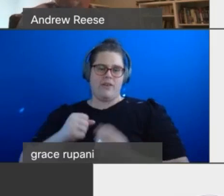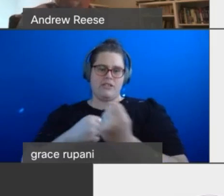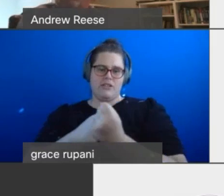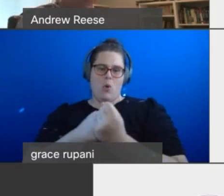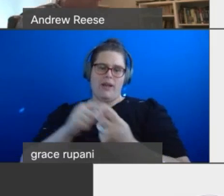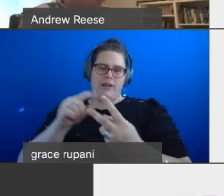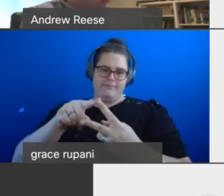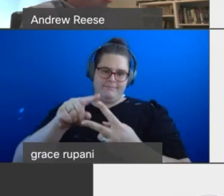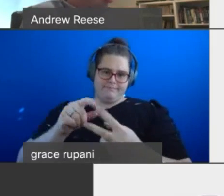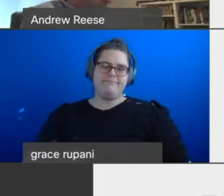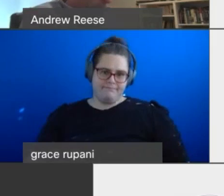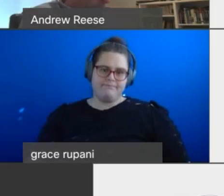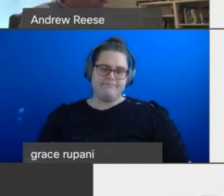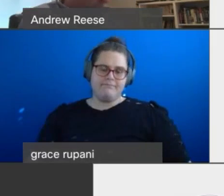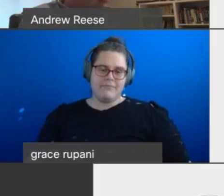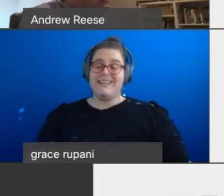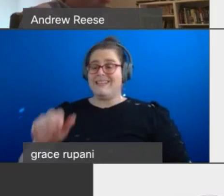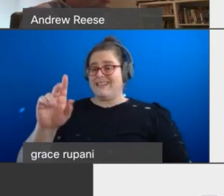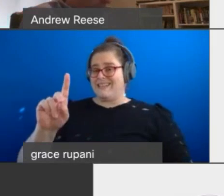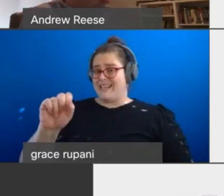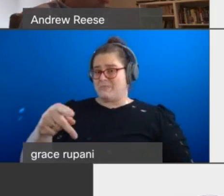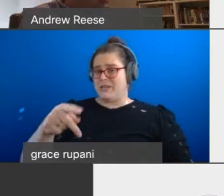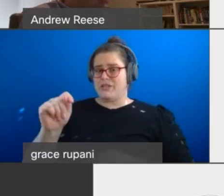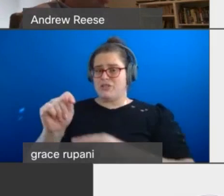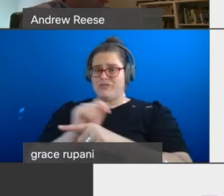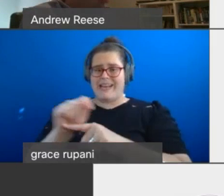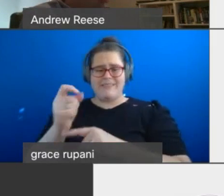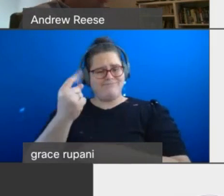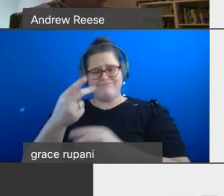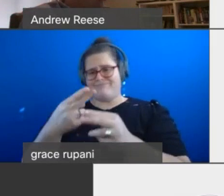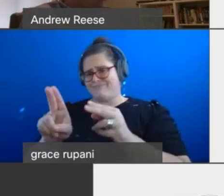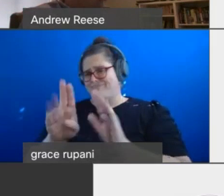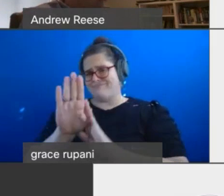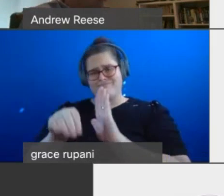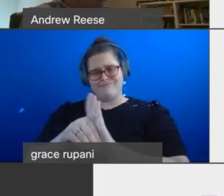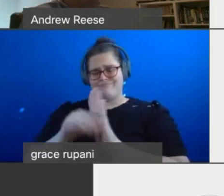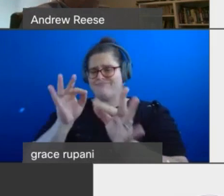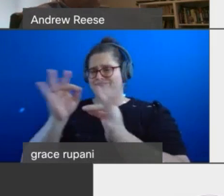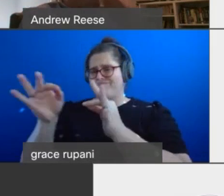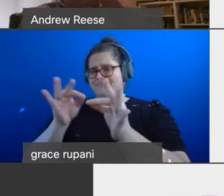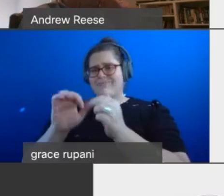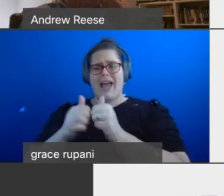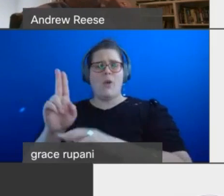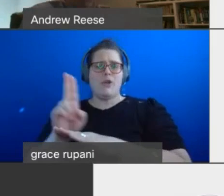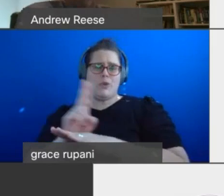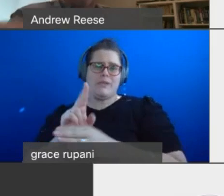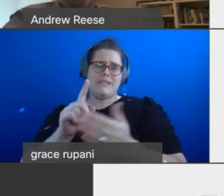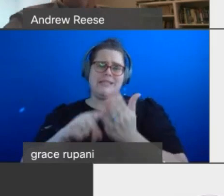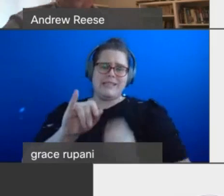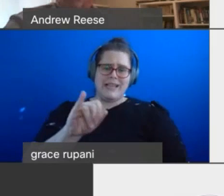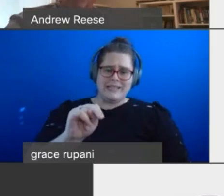DSP training is only a short video showing them how to use the system from the front end. So using the